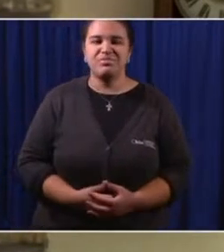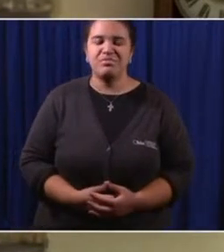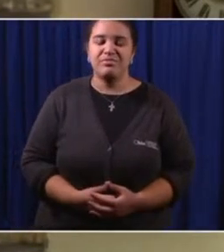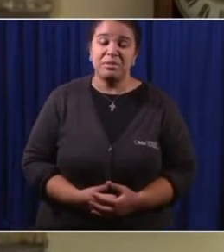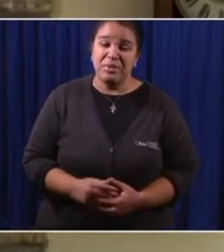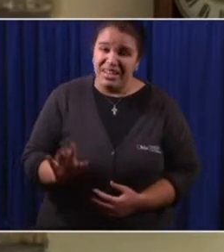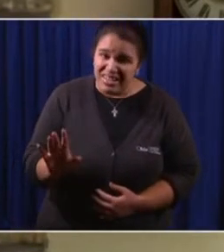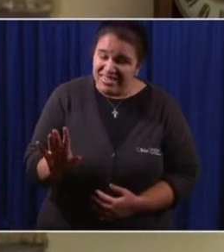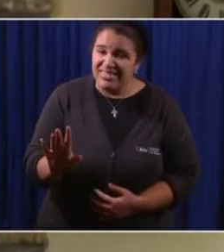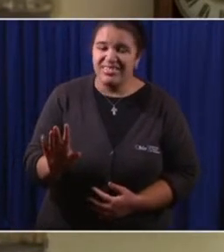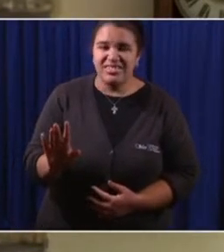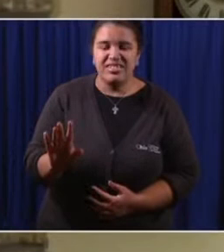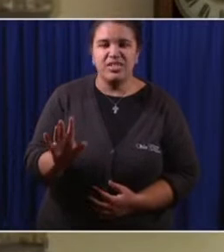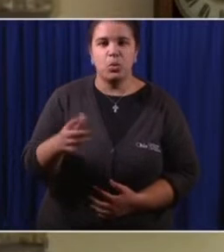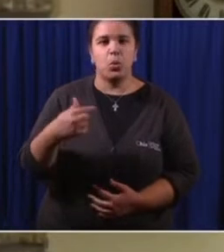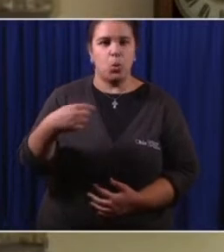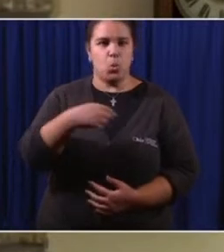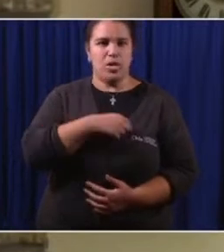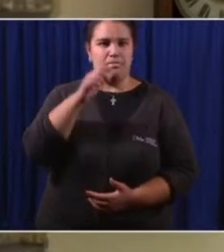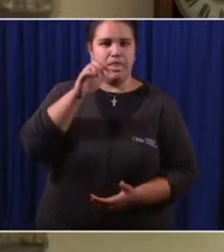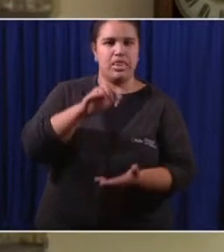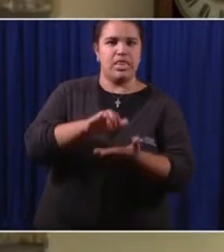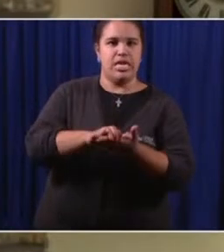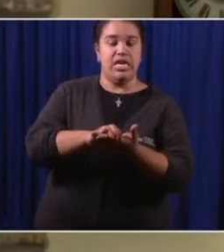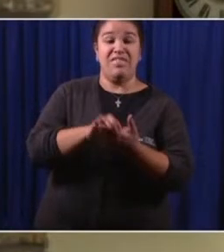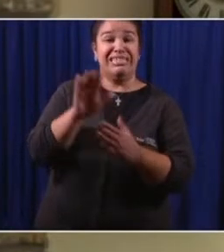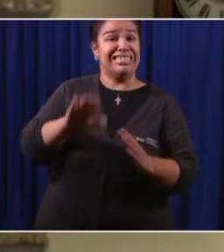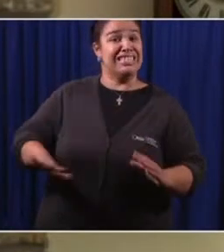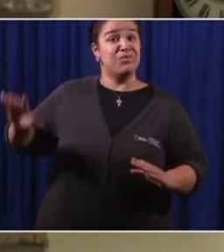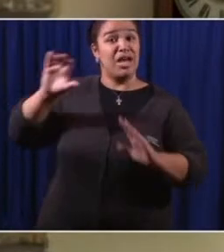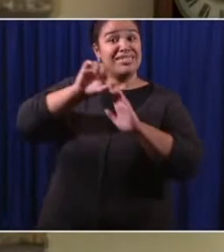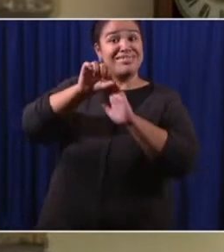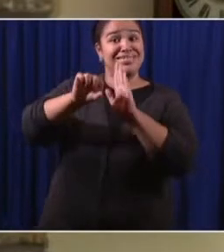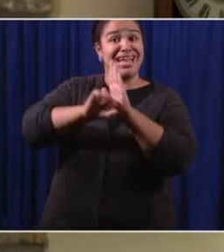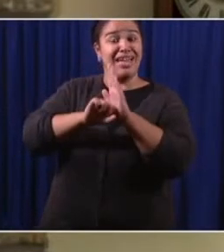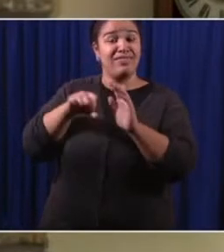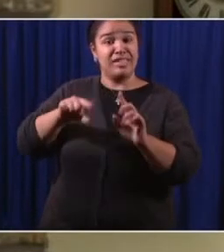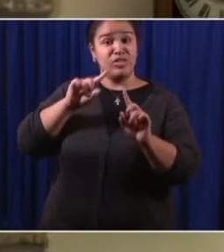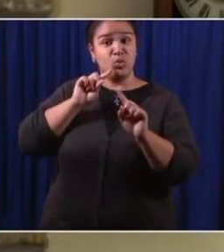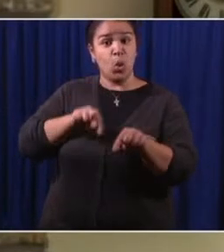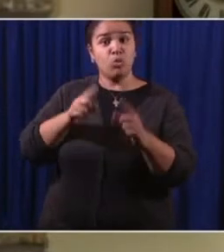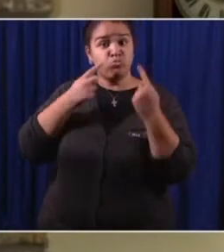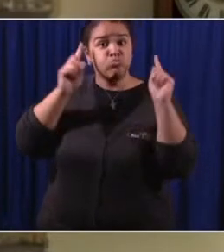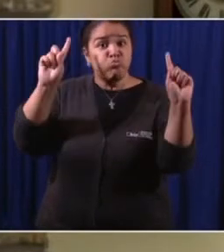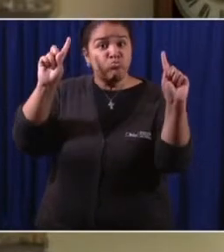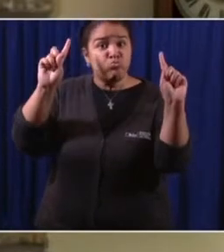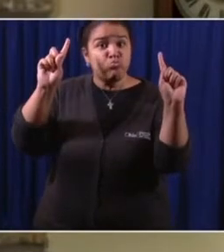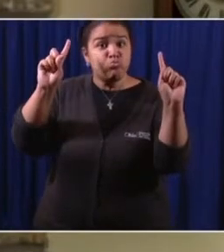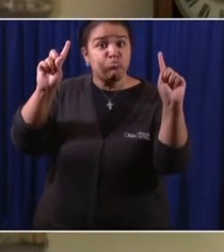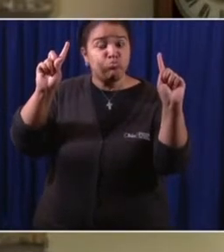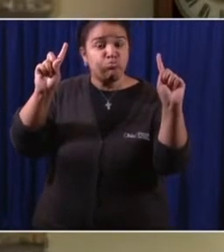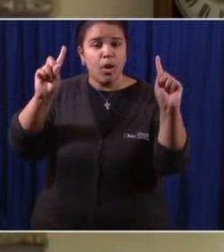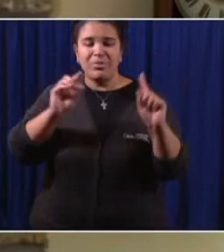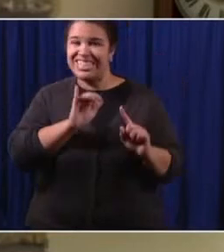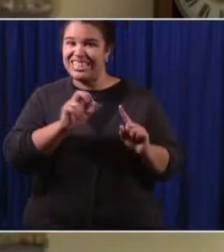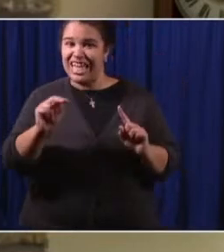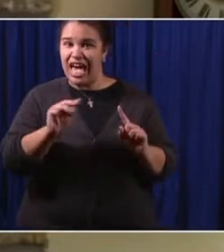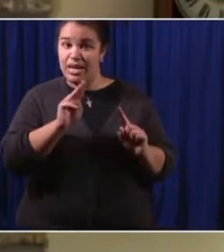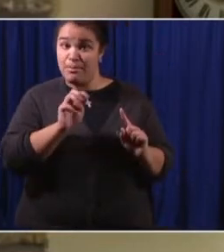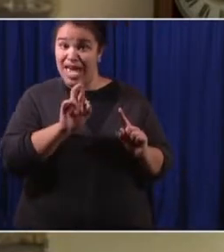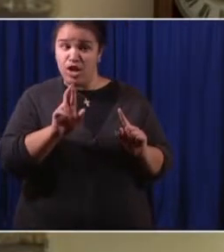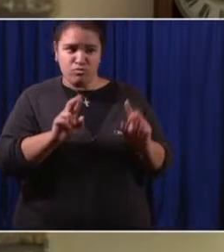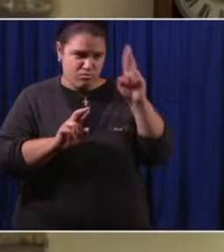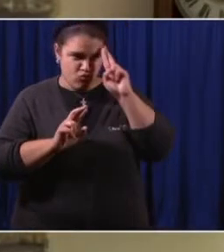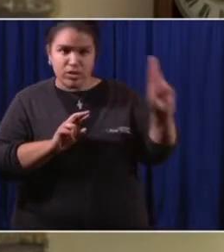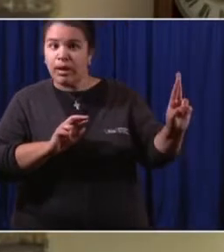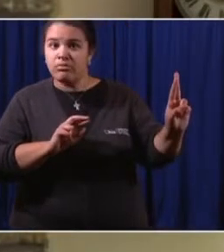Again, we believe that overall in the state it's worked well, but we respect the mayor in Cincinnati, Mayor Cranley,